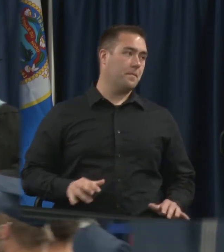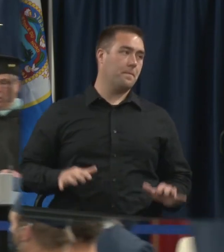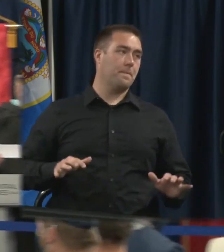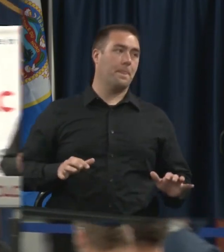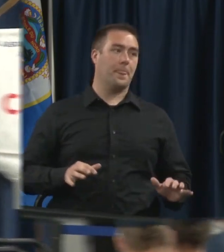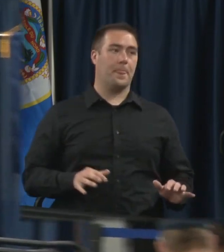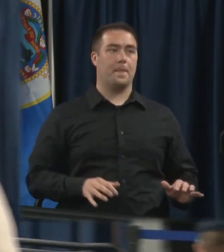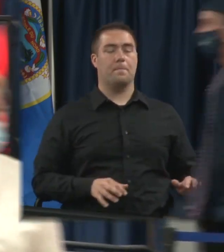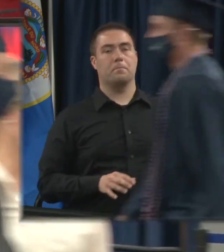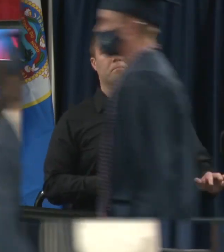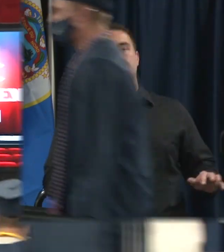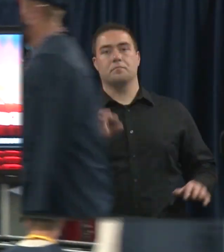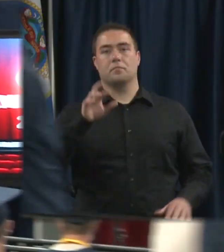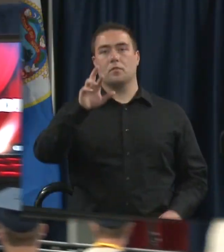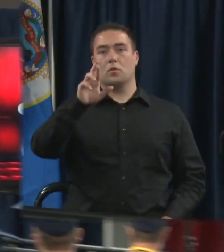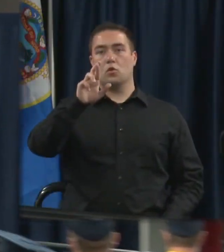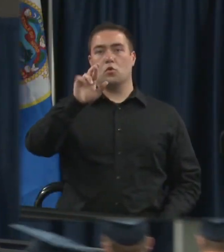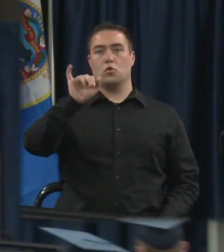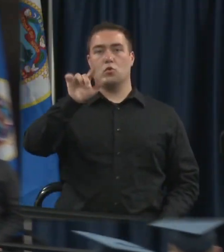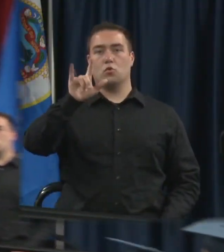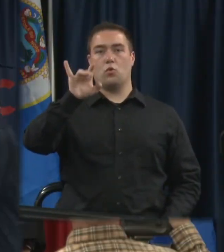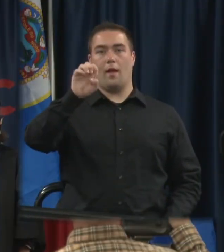Riley Cole Wolter.